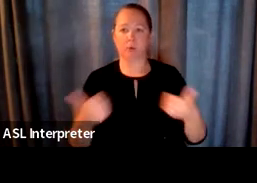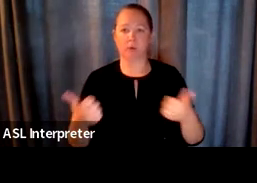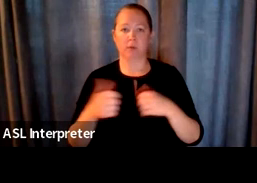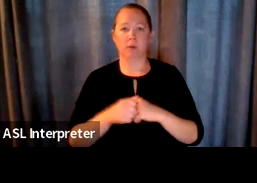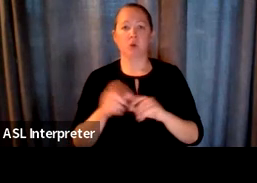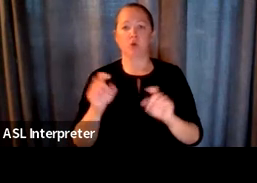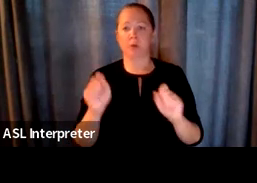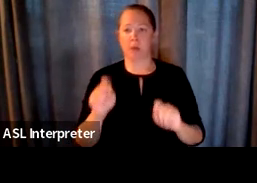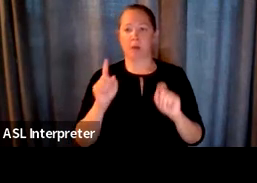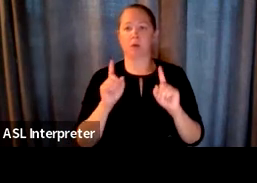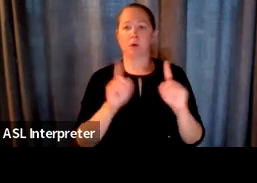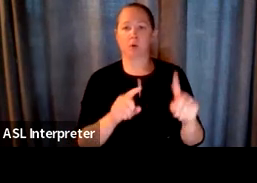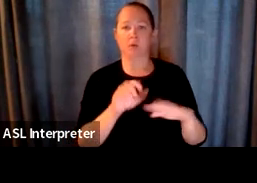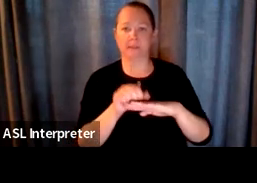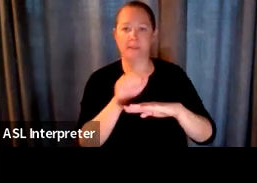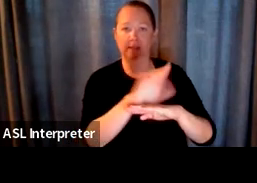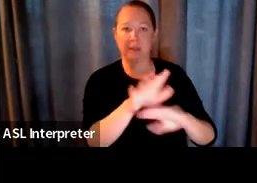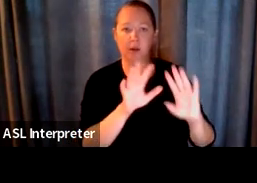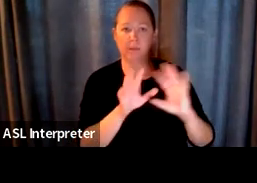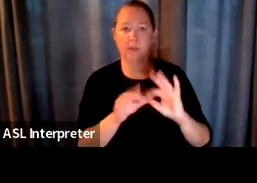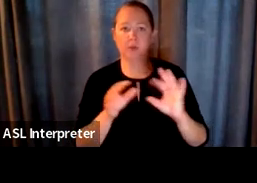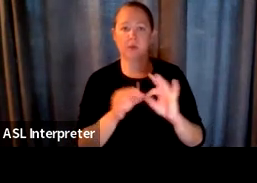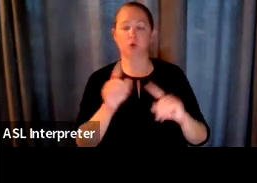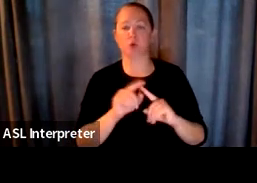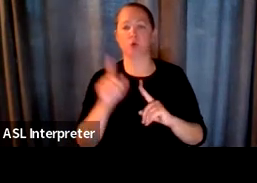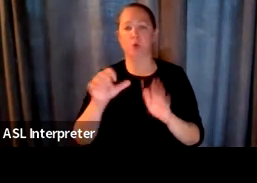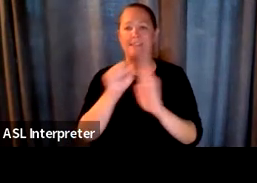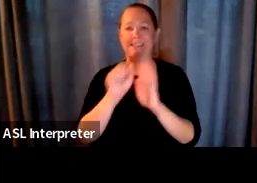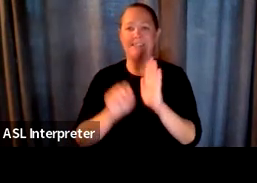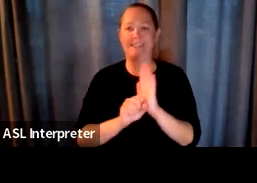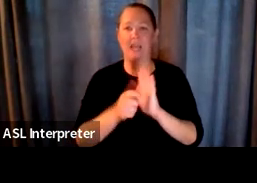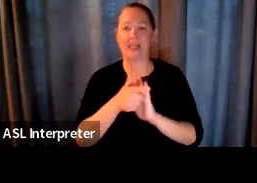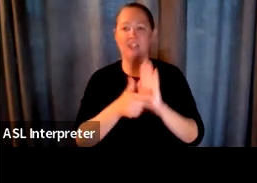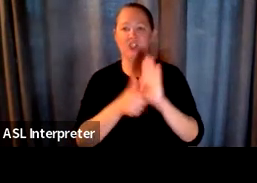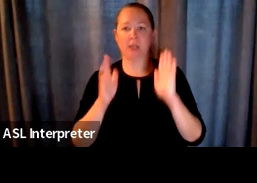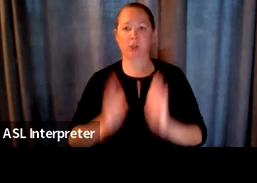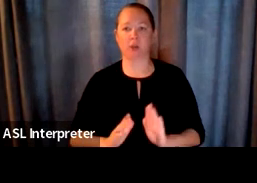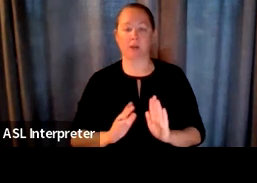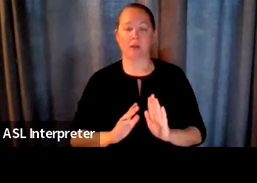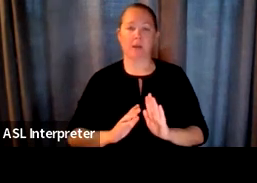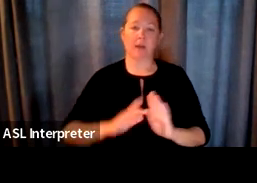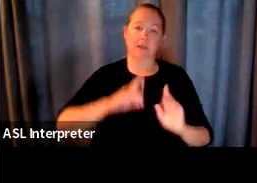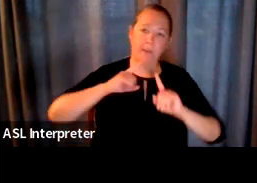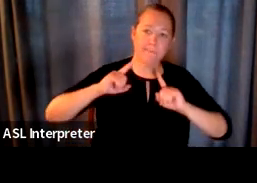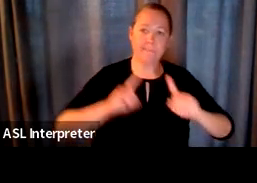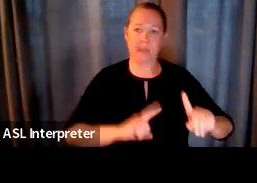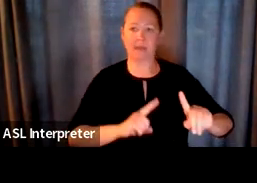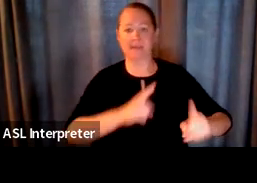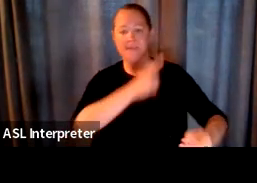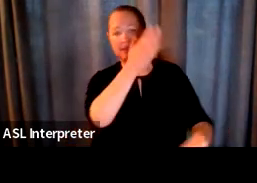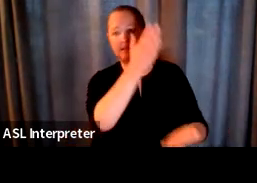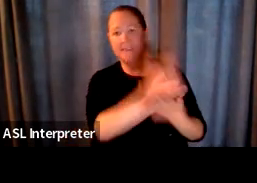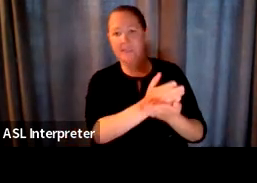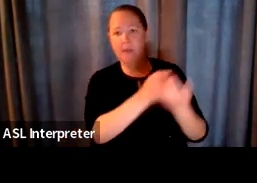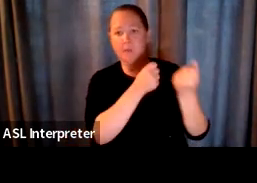and send a message to your state legislator demanding that they stop funding private school vouchers and instead fully